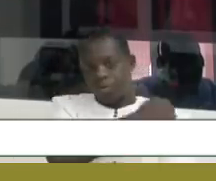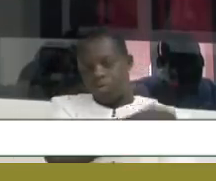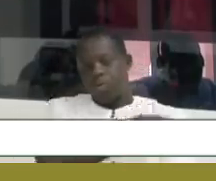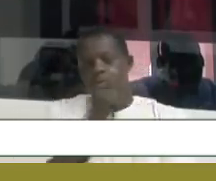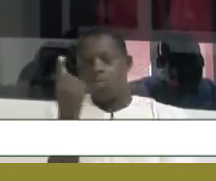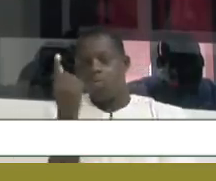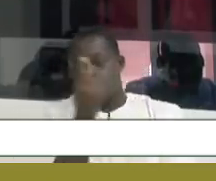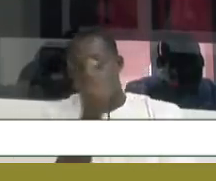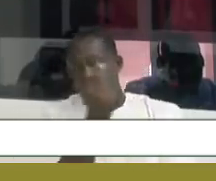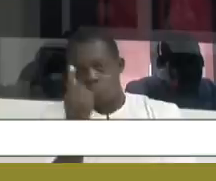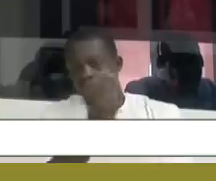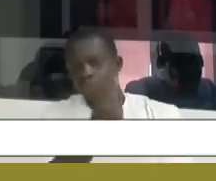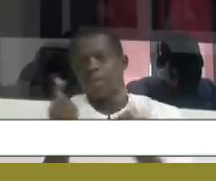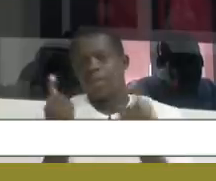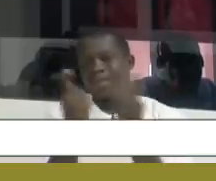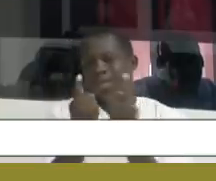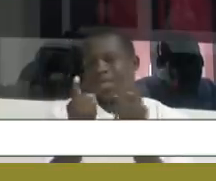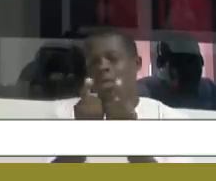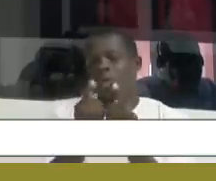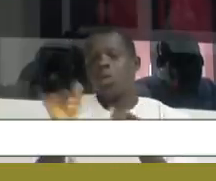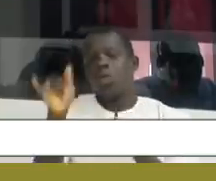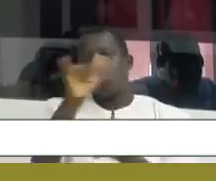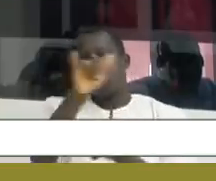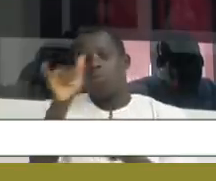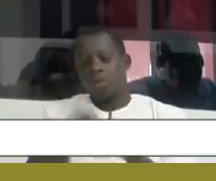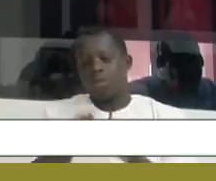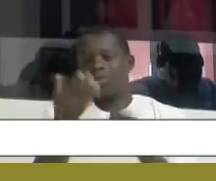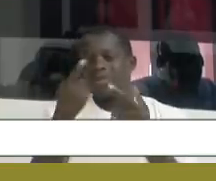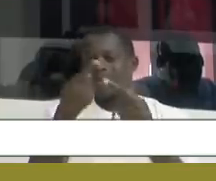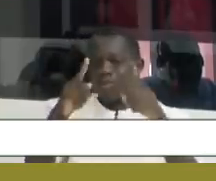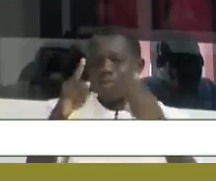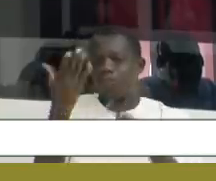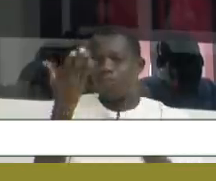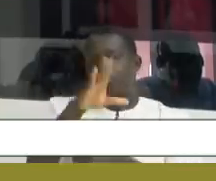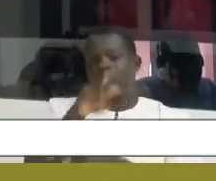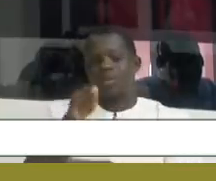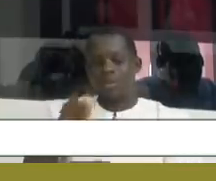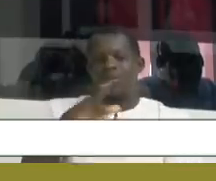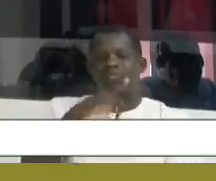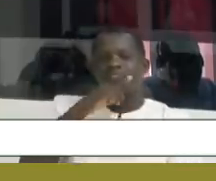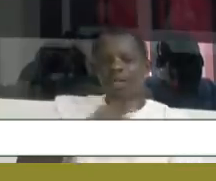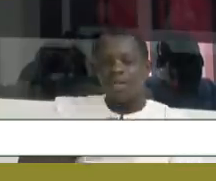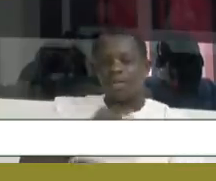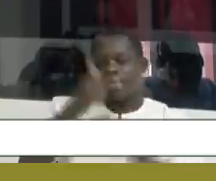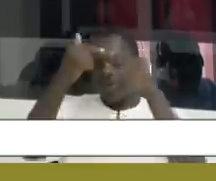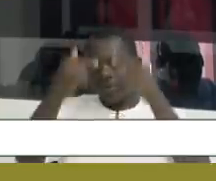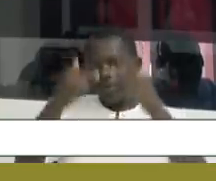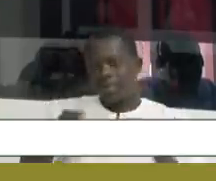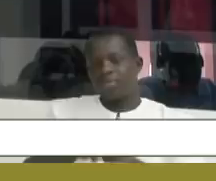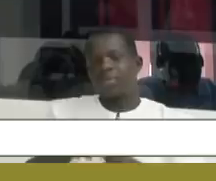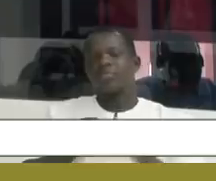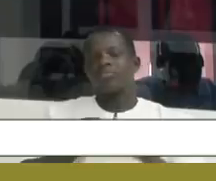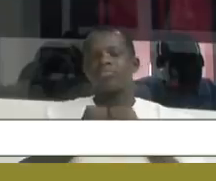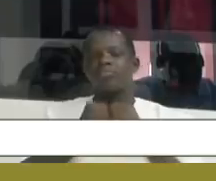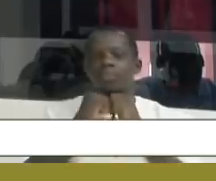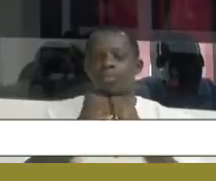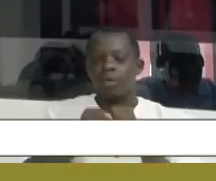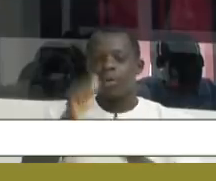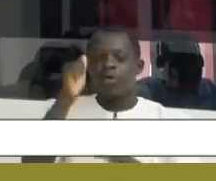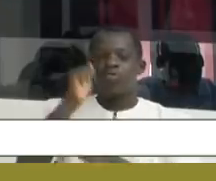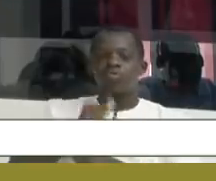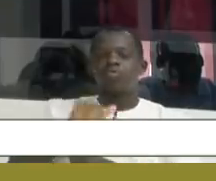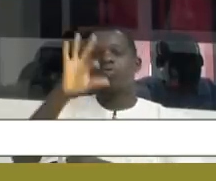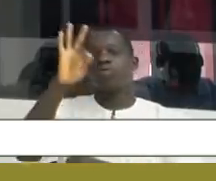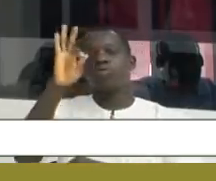only thing that is missing in this man's statement is that Sana applied the